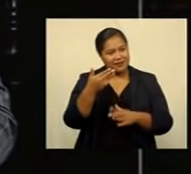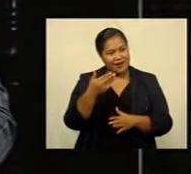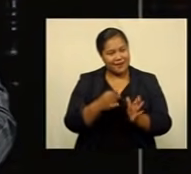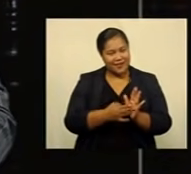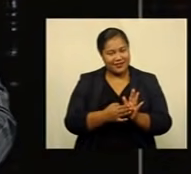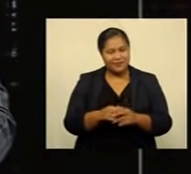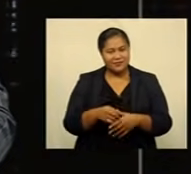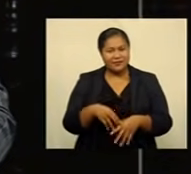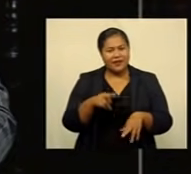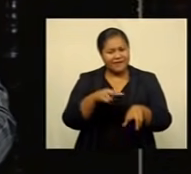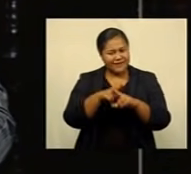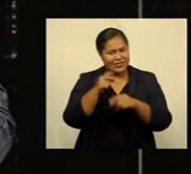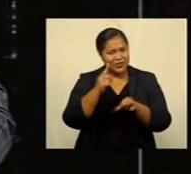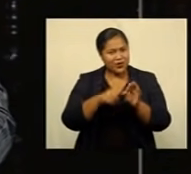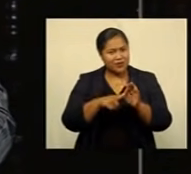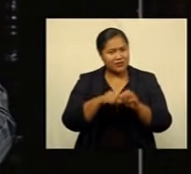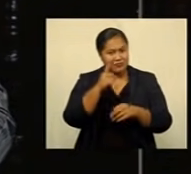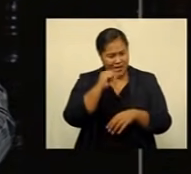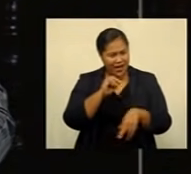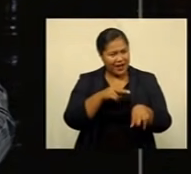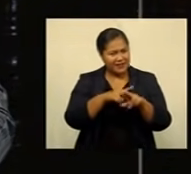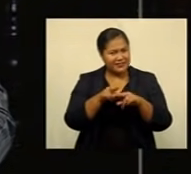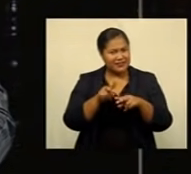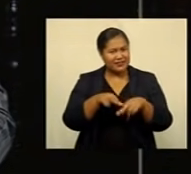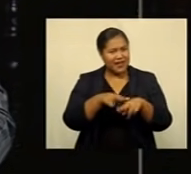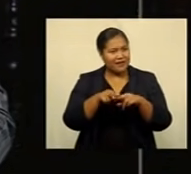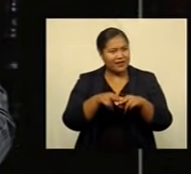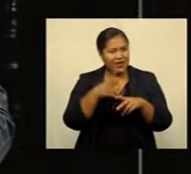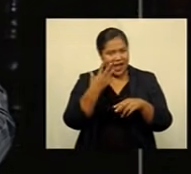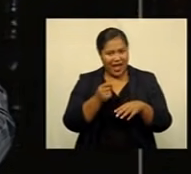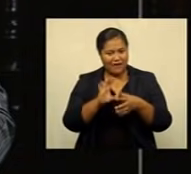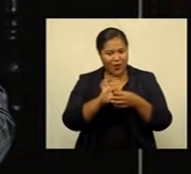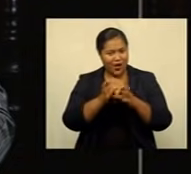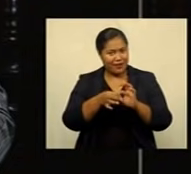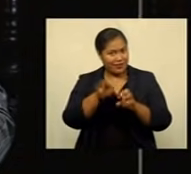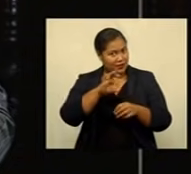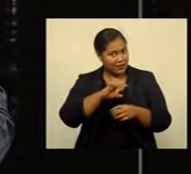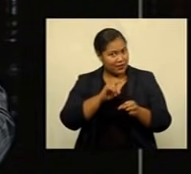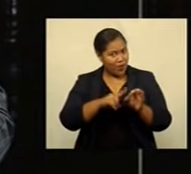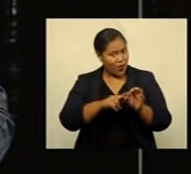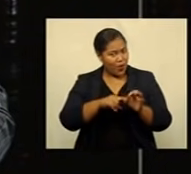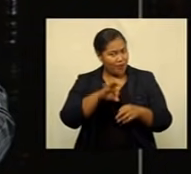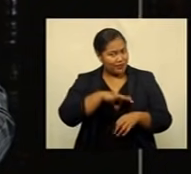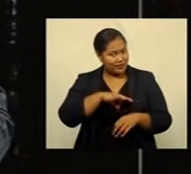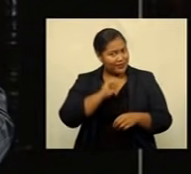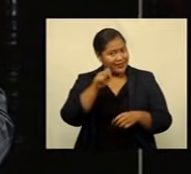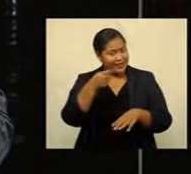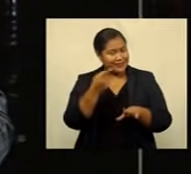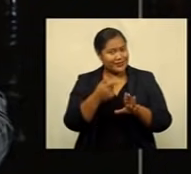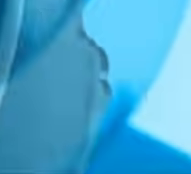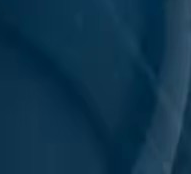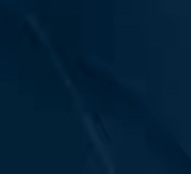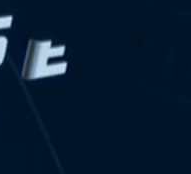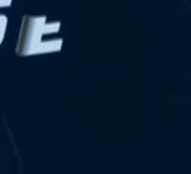In Fijian Pulse, we ask, can Fiji Sevens retain its Olympic gold medal next week in Tokyo?